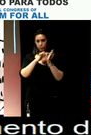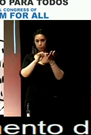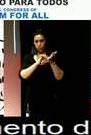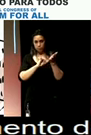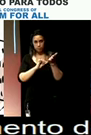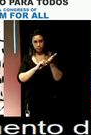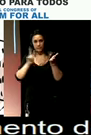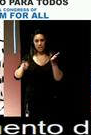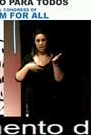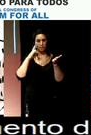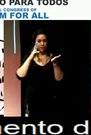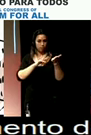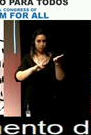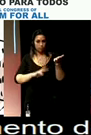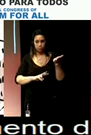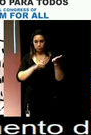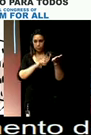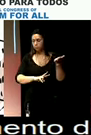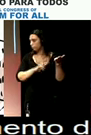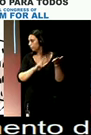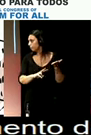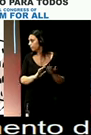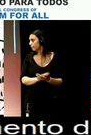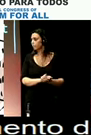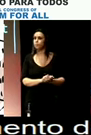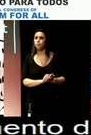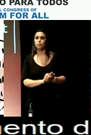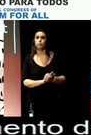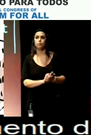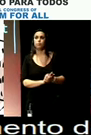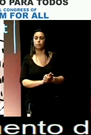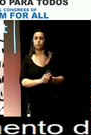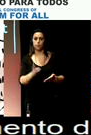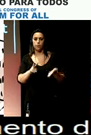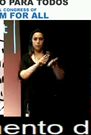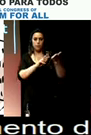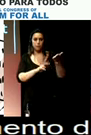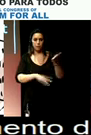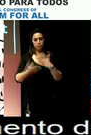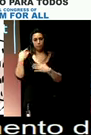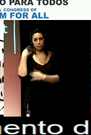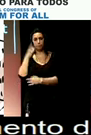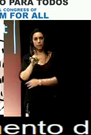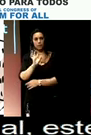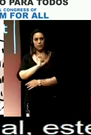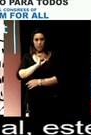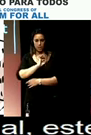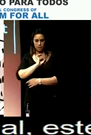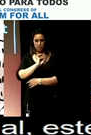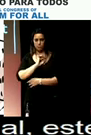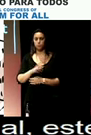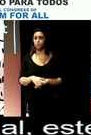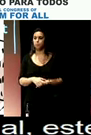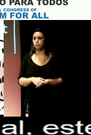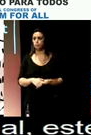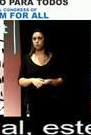in January, last January, and for the first time there are a